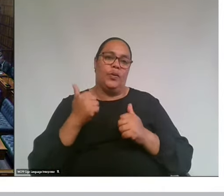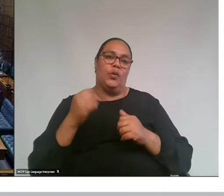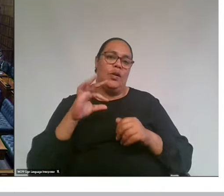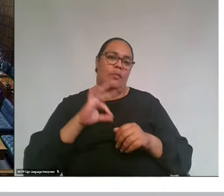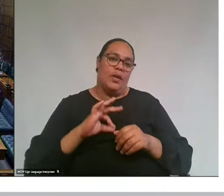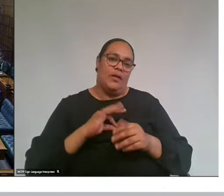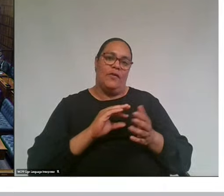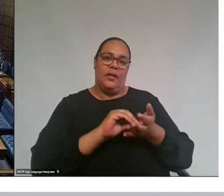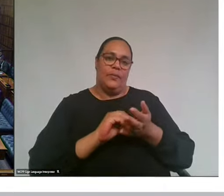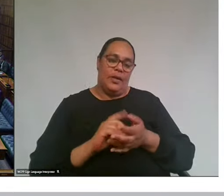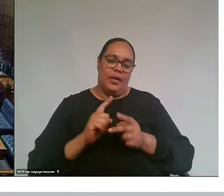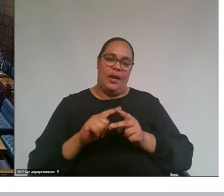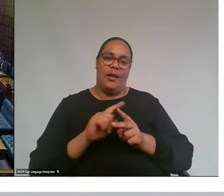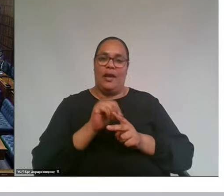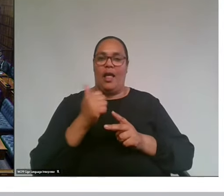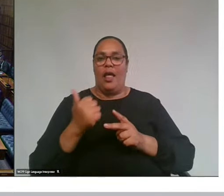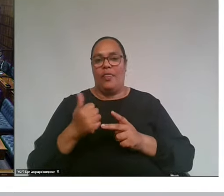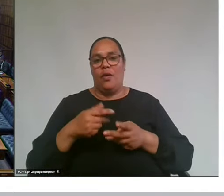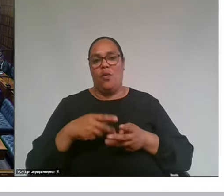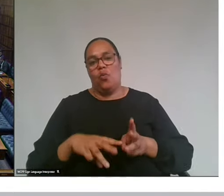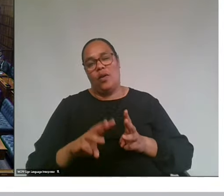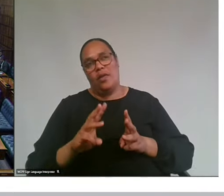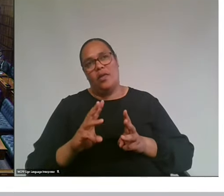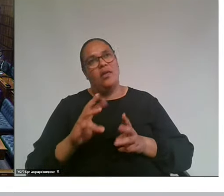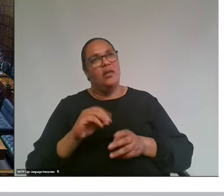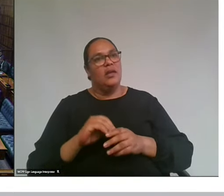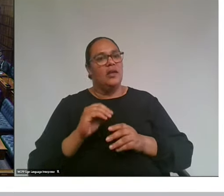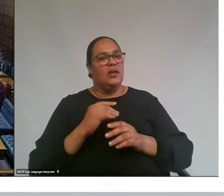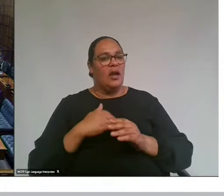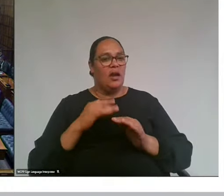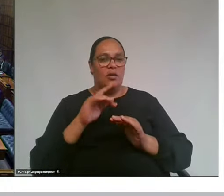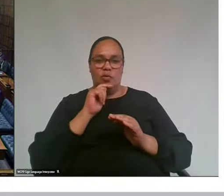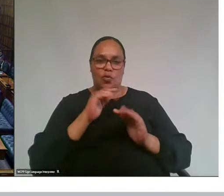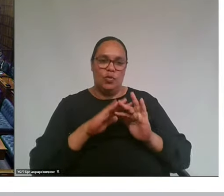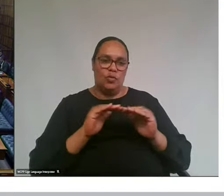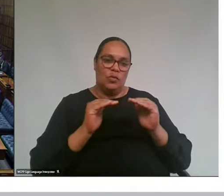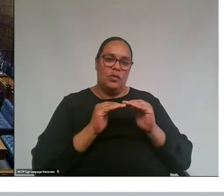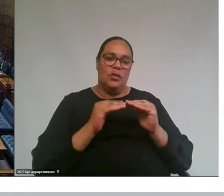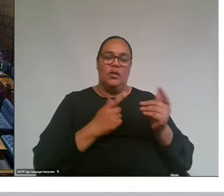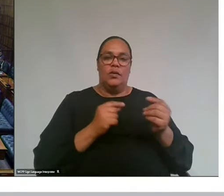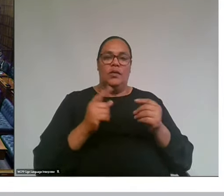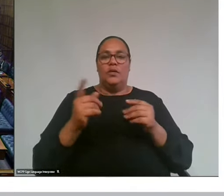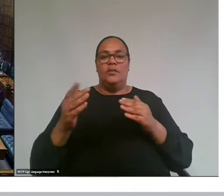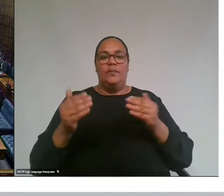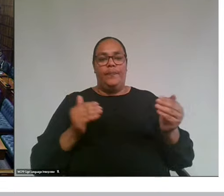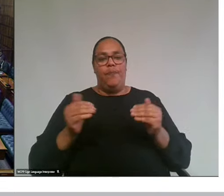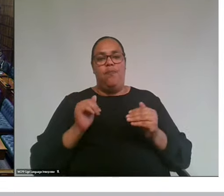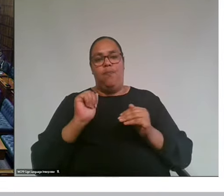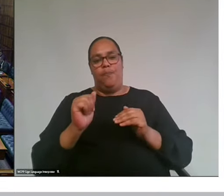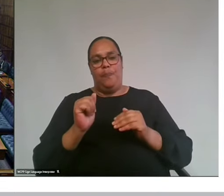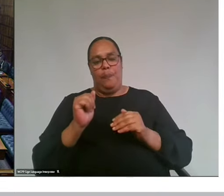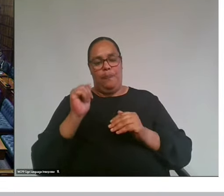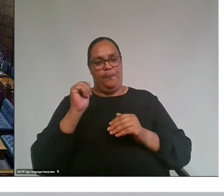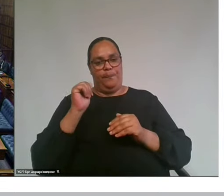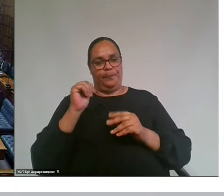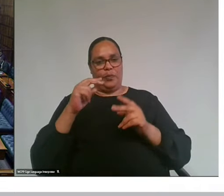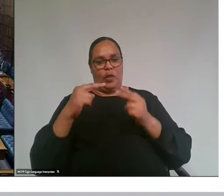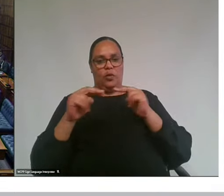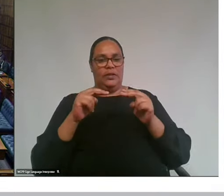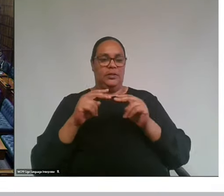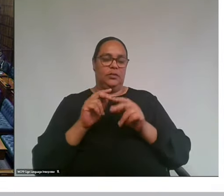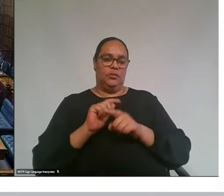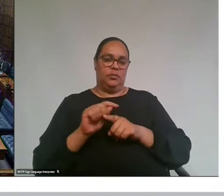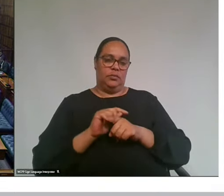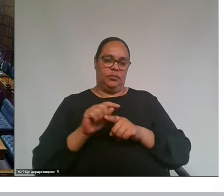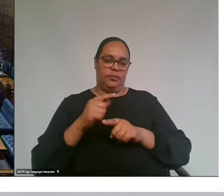another uh um B in our qu really to augment The Artisan training that we've